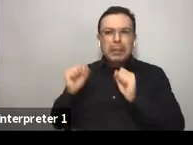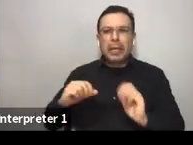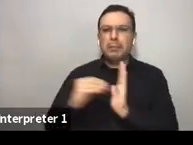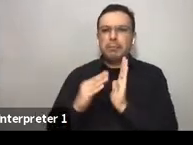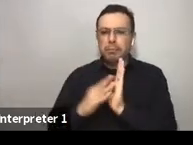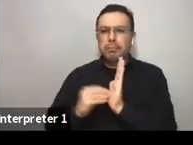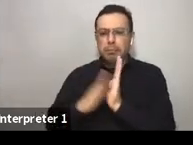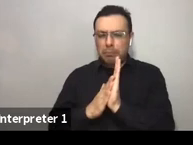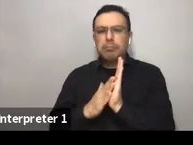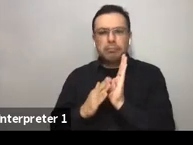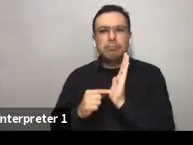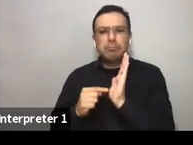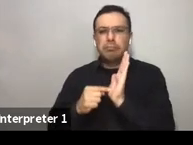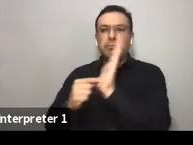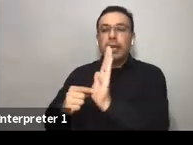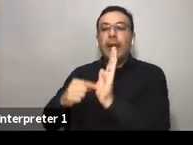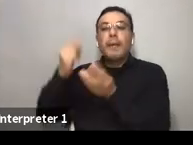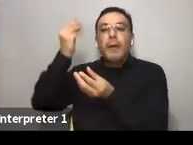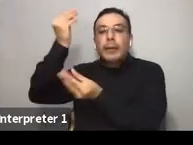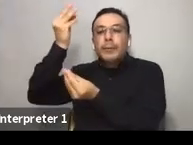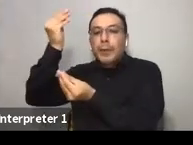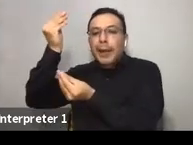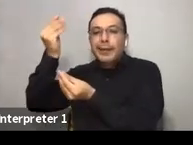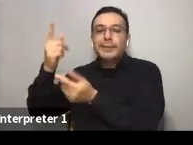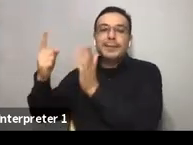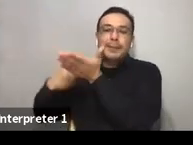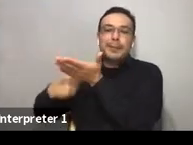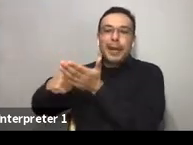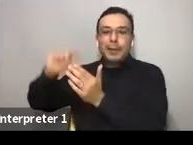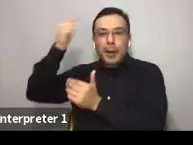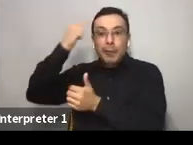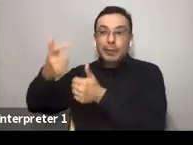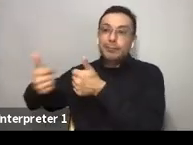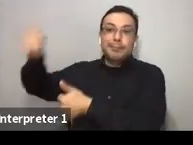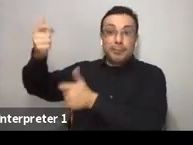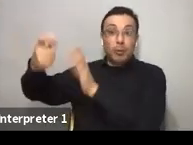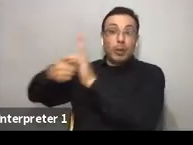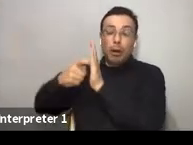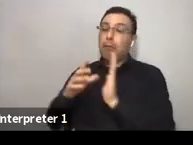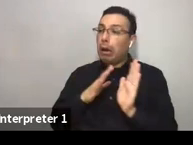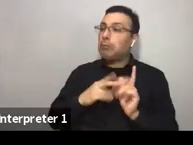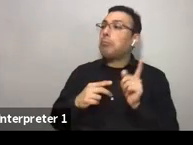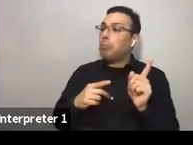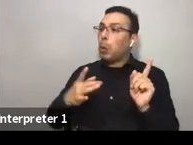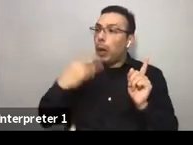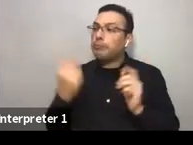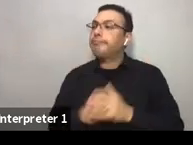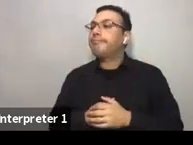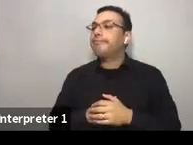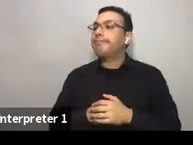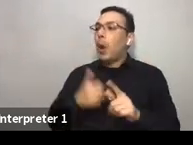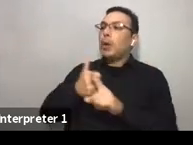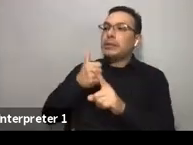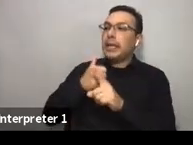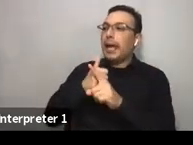evaluation, and data collection requirements. And I think too, I'm thinking of the person who